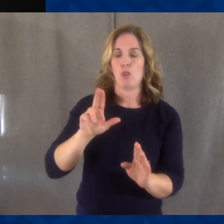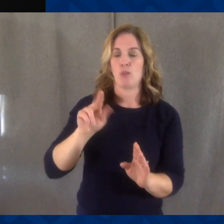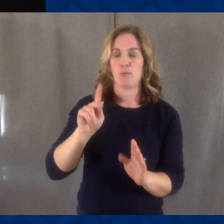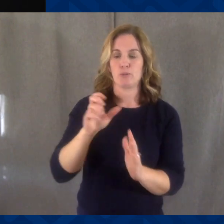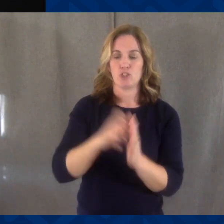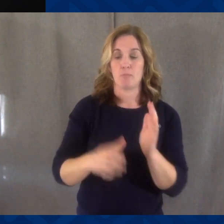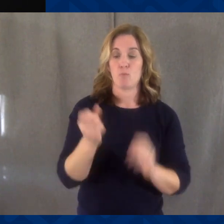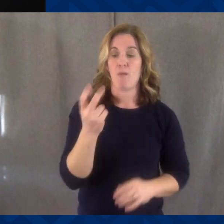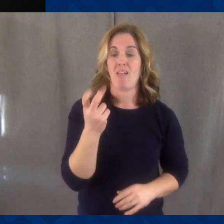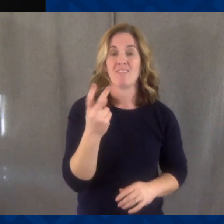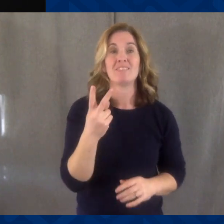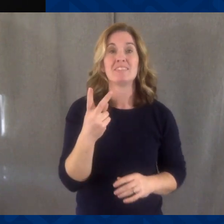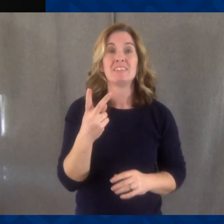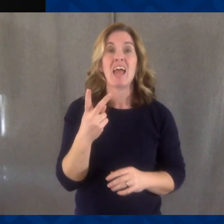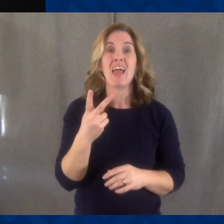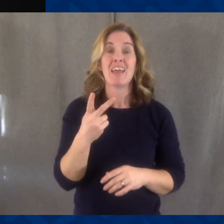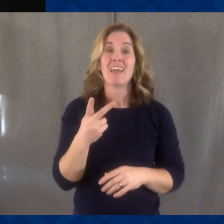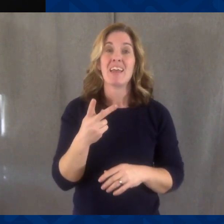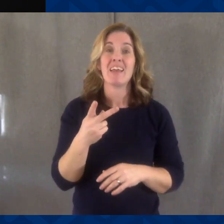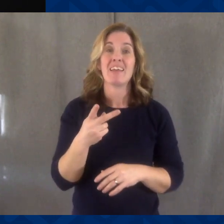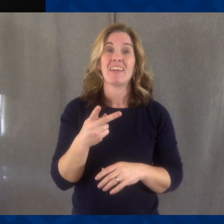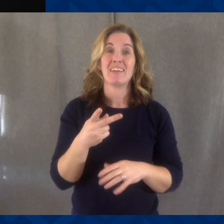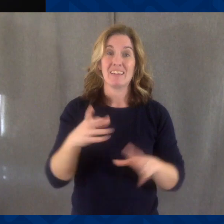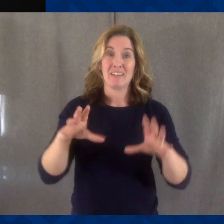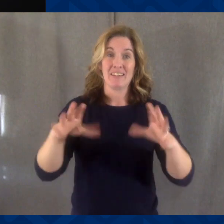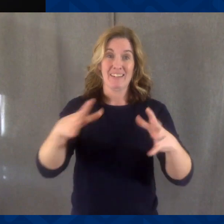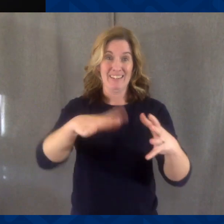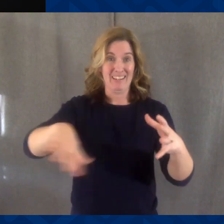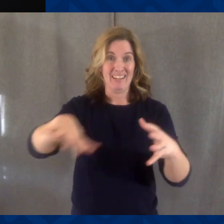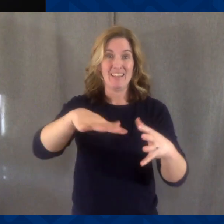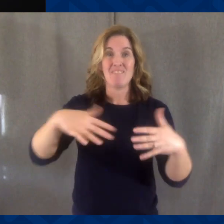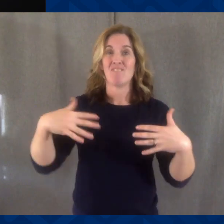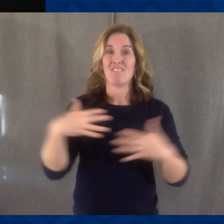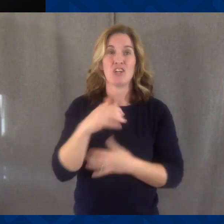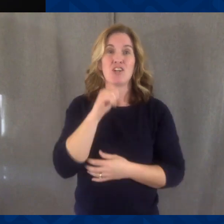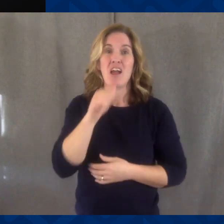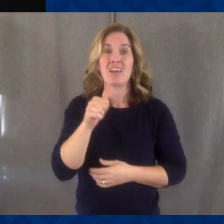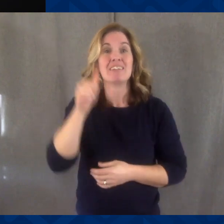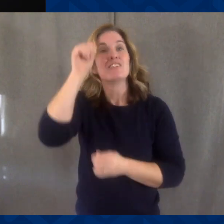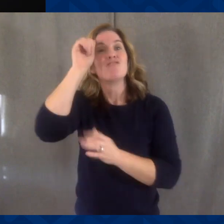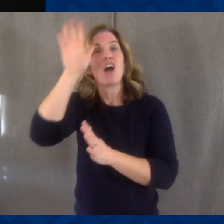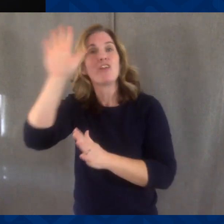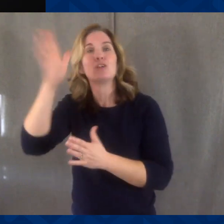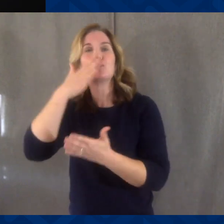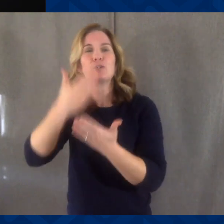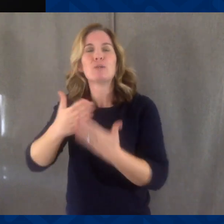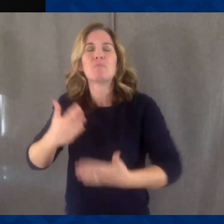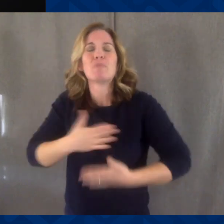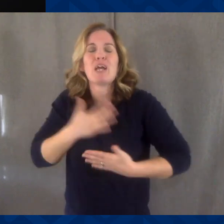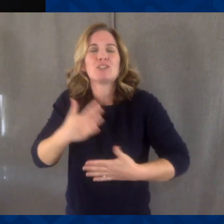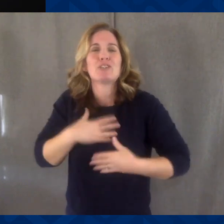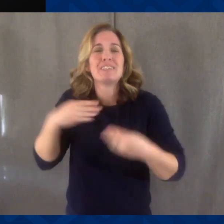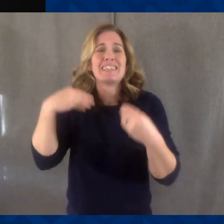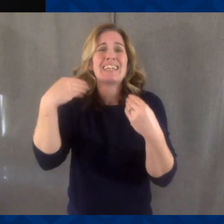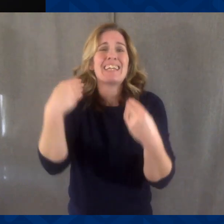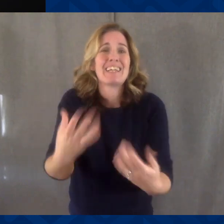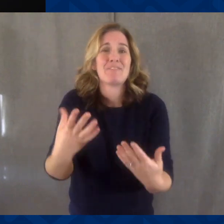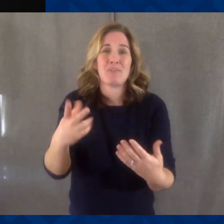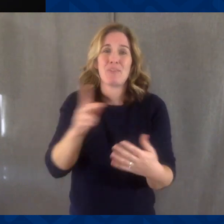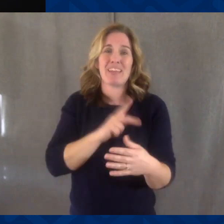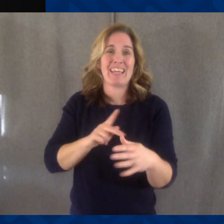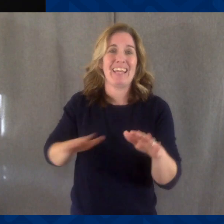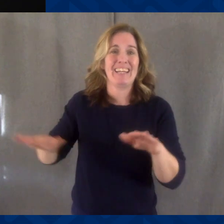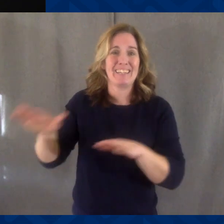not, little flock, for it is your Father's good pleasure to give you the kingdom." It's his good pleasure. The Father will